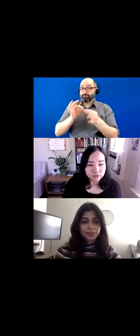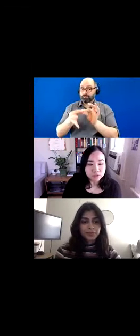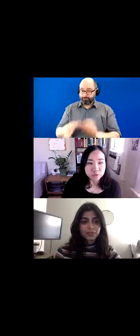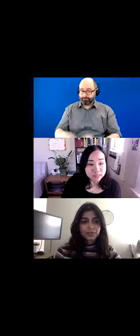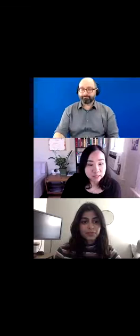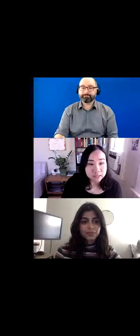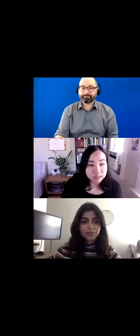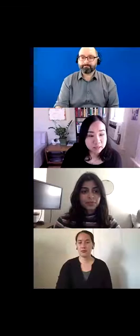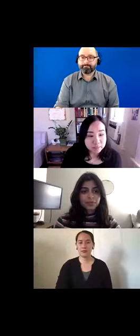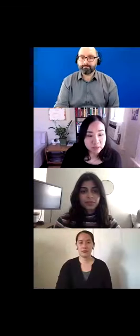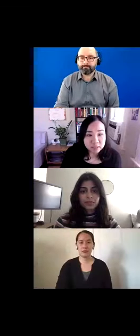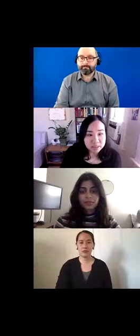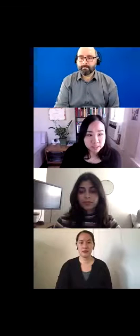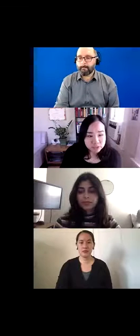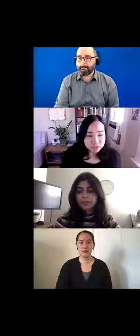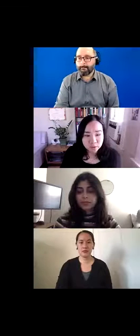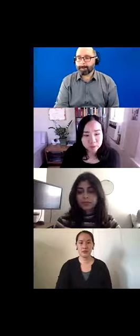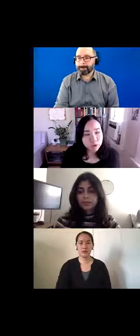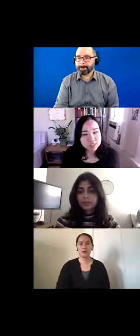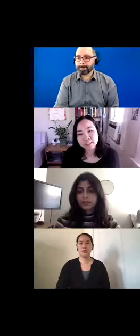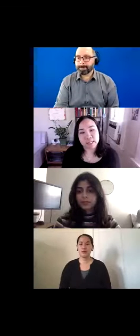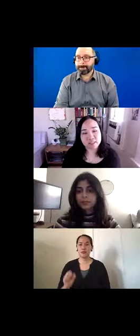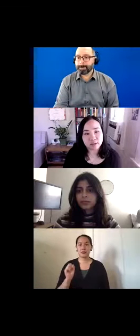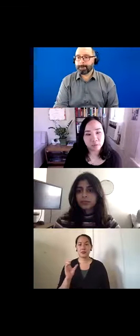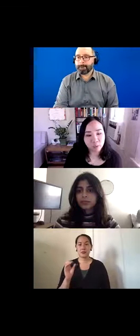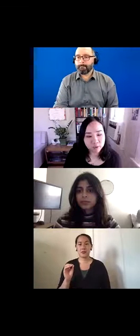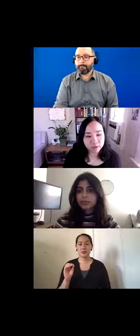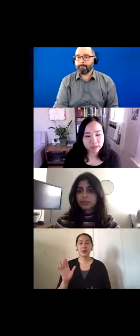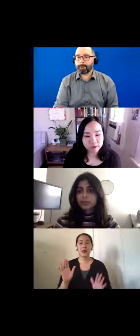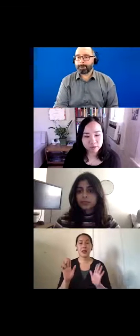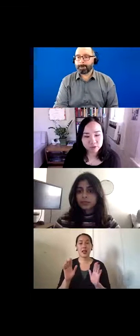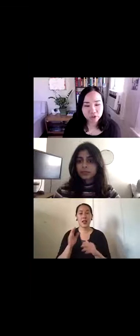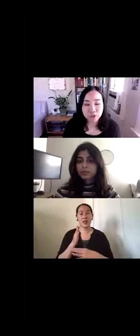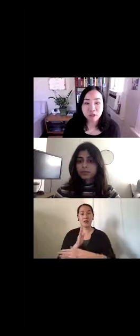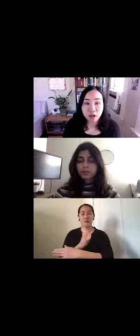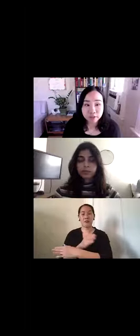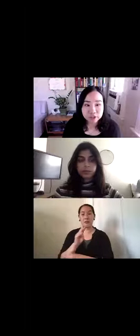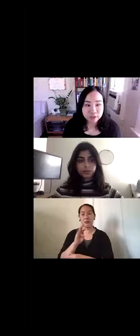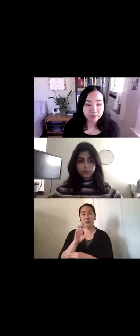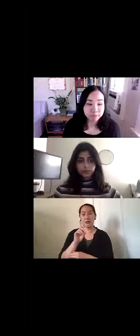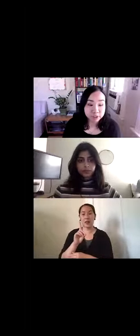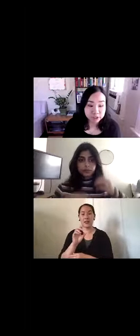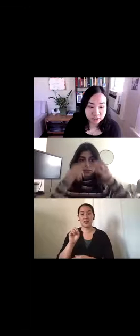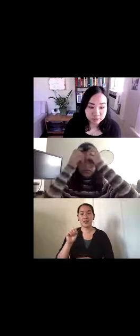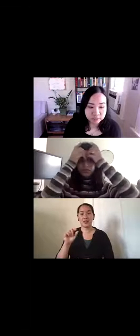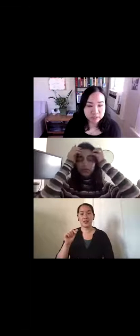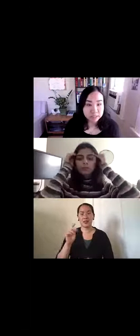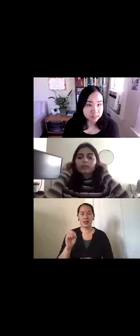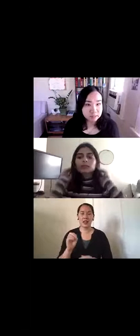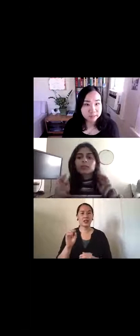So in the mild stage you know we want to assess kind of what the caregiver's current knowledge of dementia